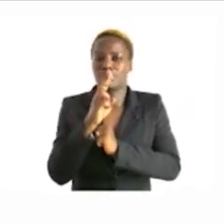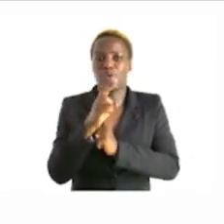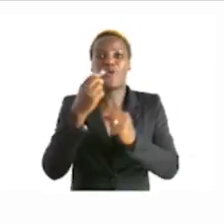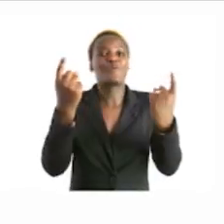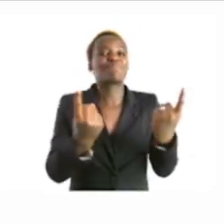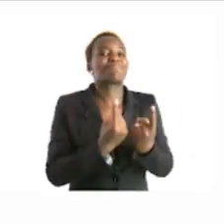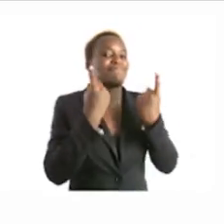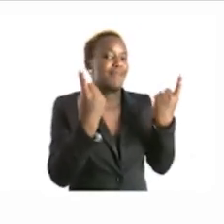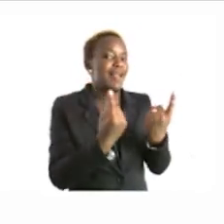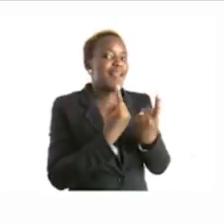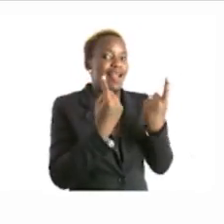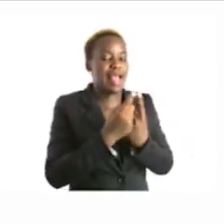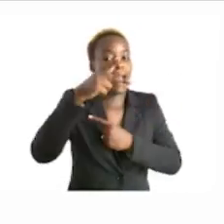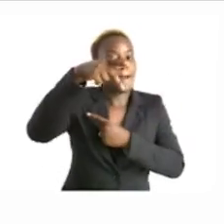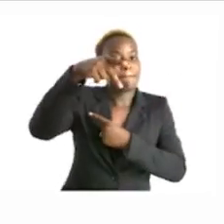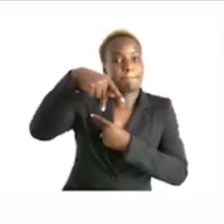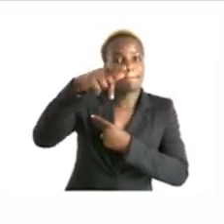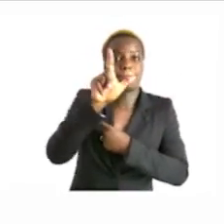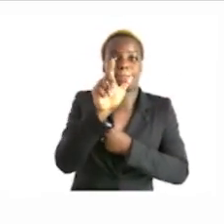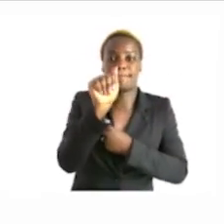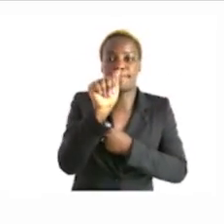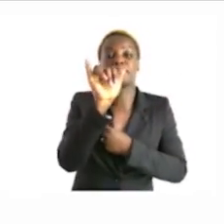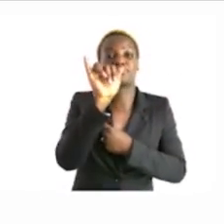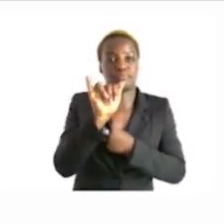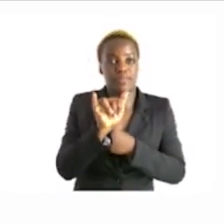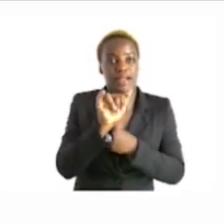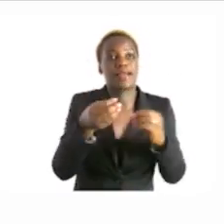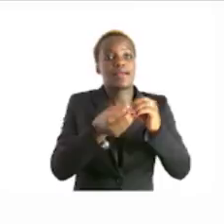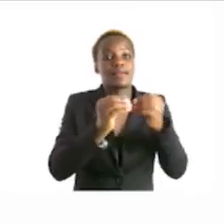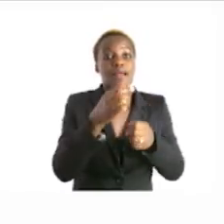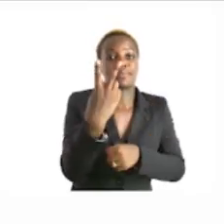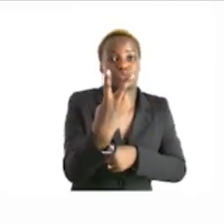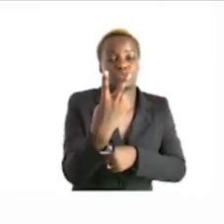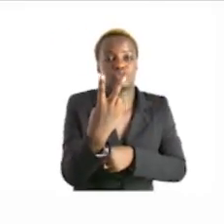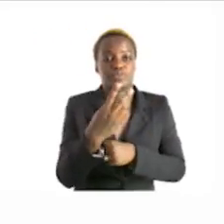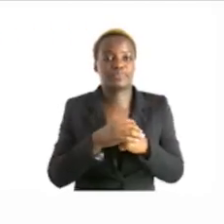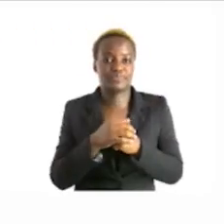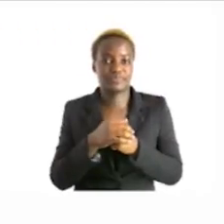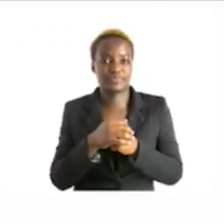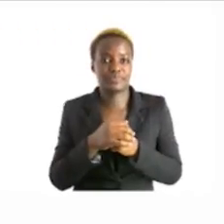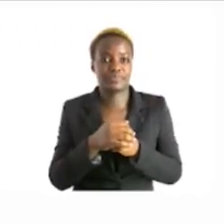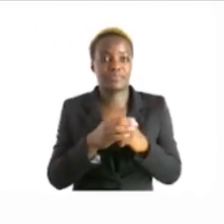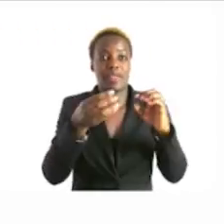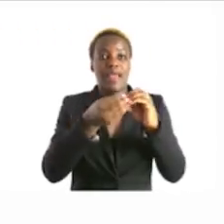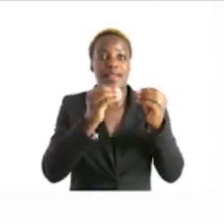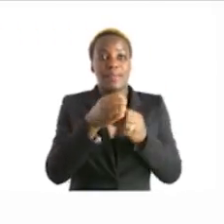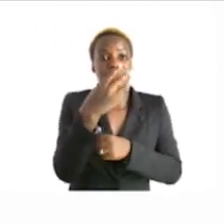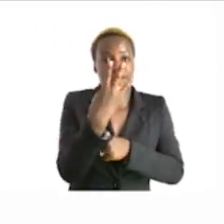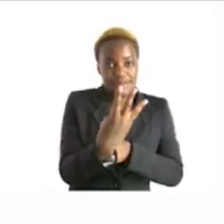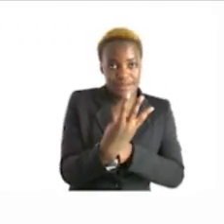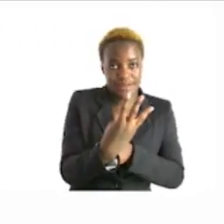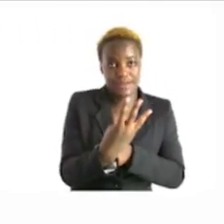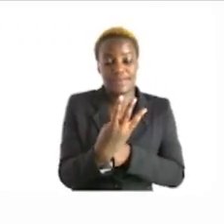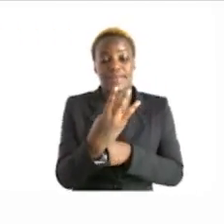play is the correct answer for number number number three the children